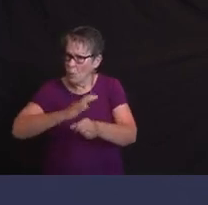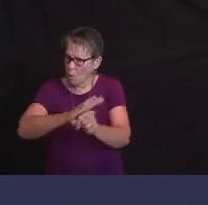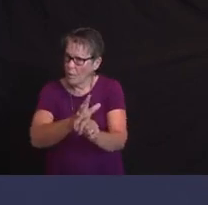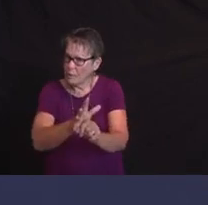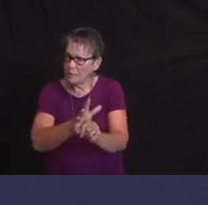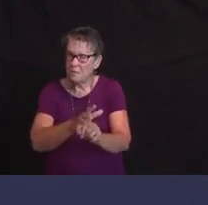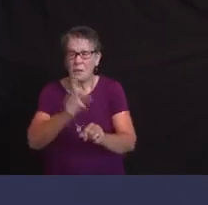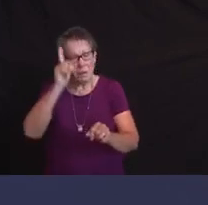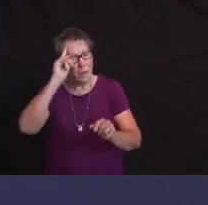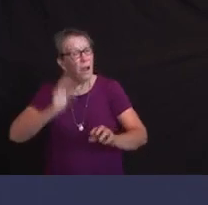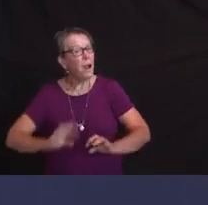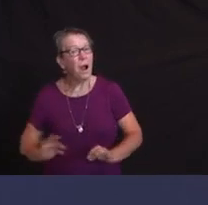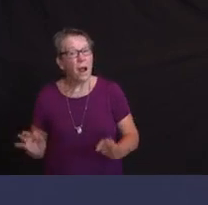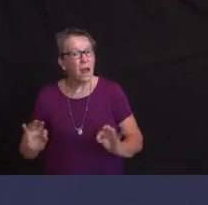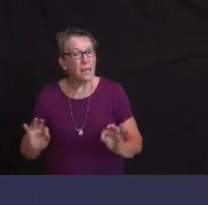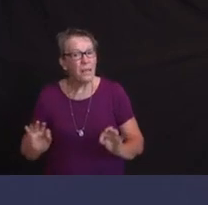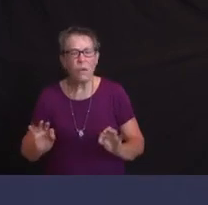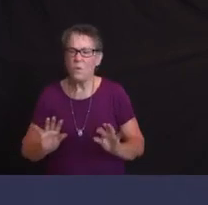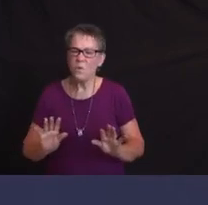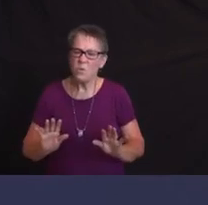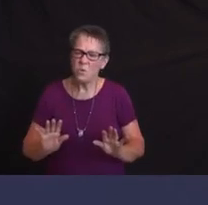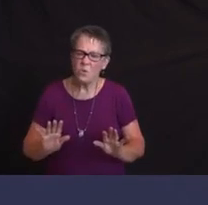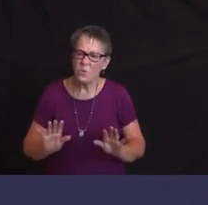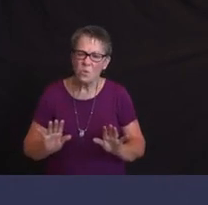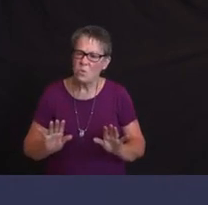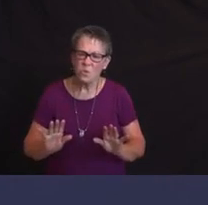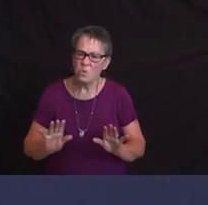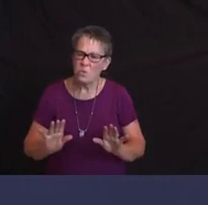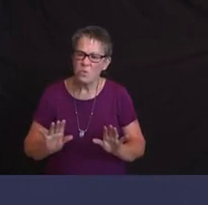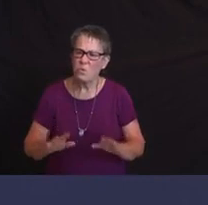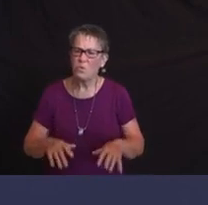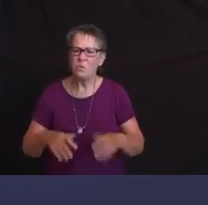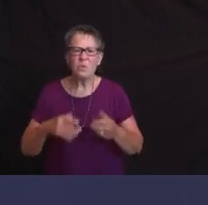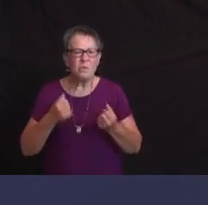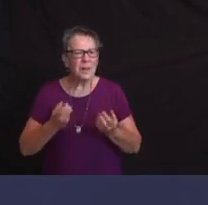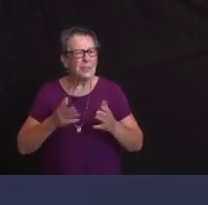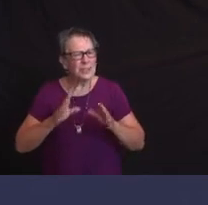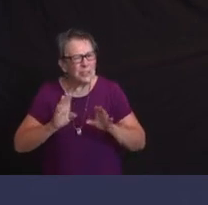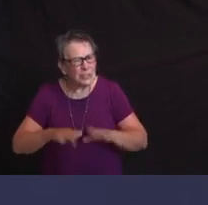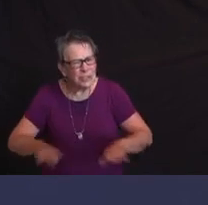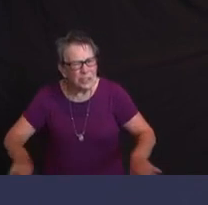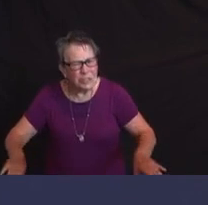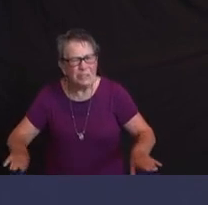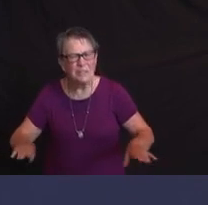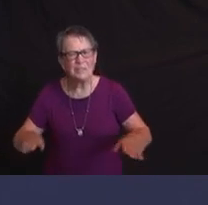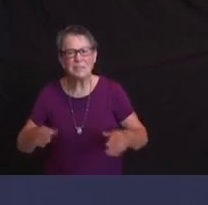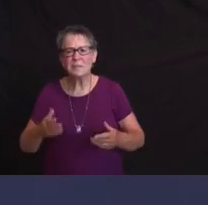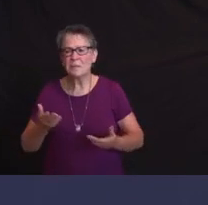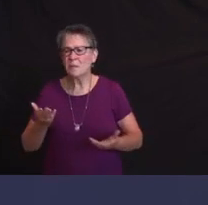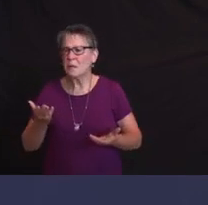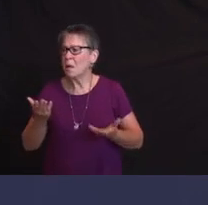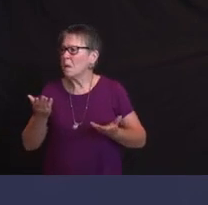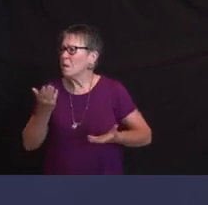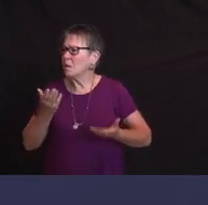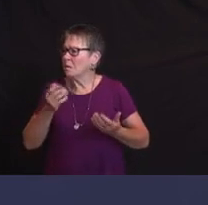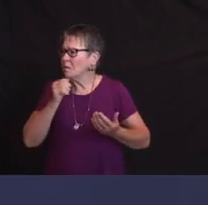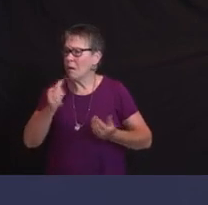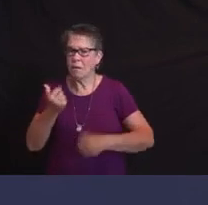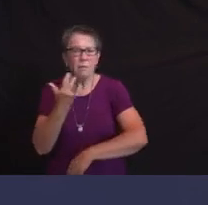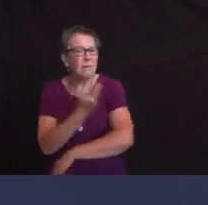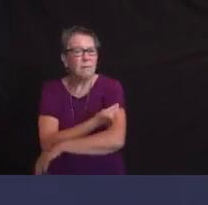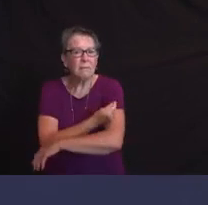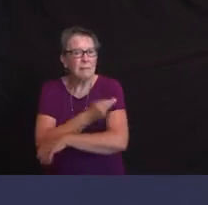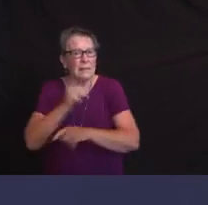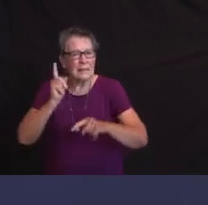kids, many, by the way, still too young to be vaccinated, contracting COVID. They are saying that they will just accept